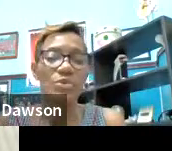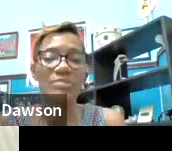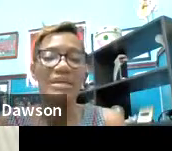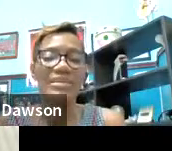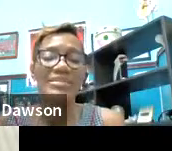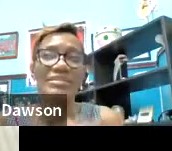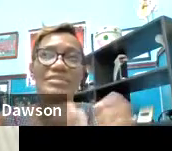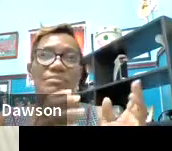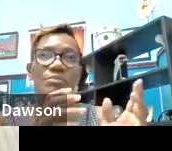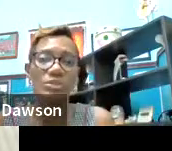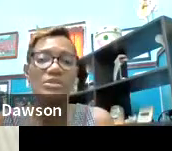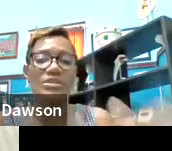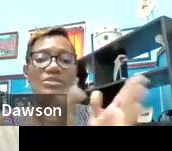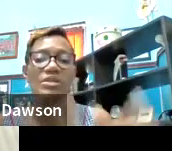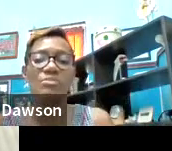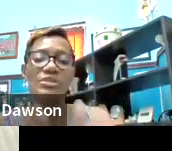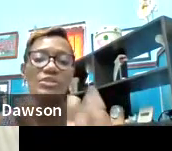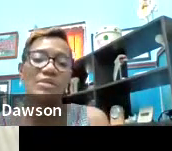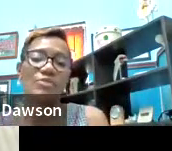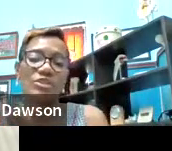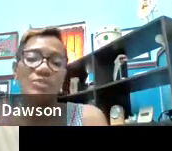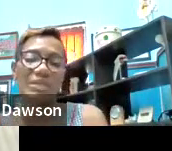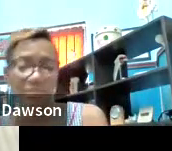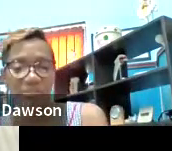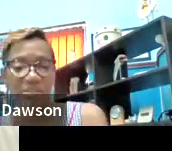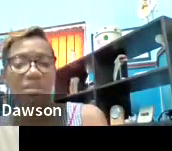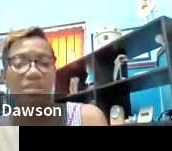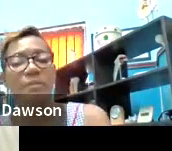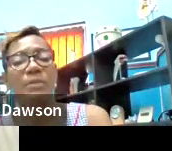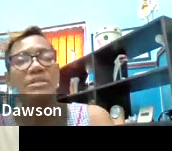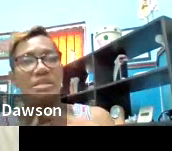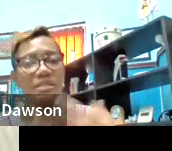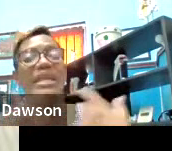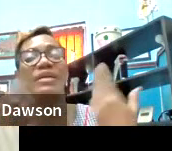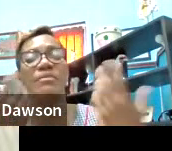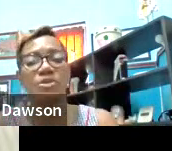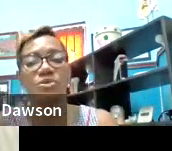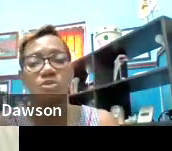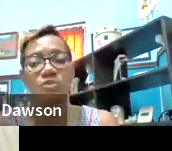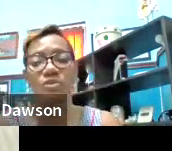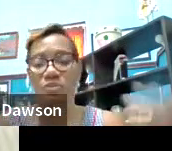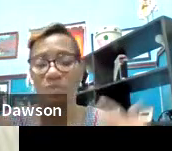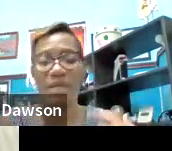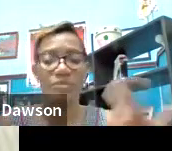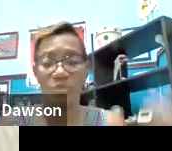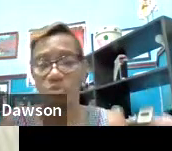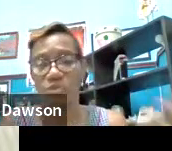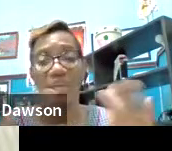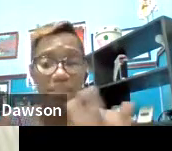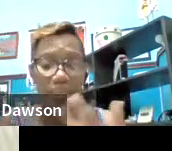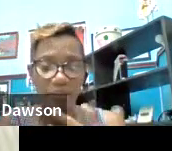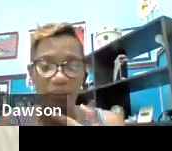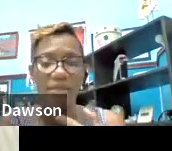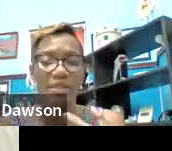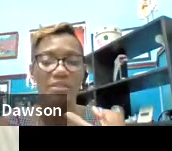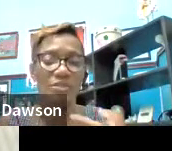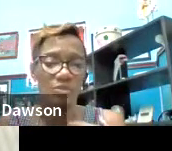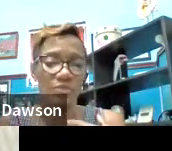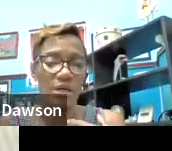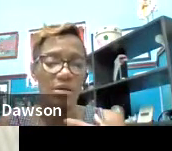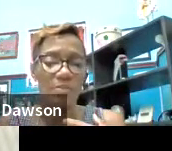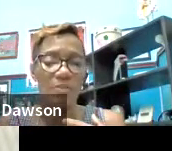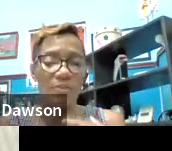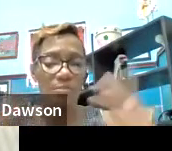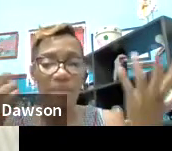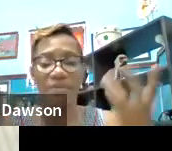use. What do I mean by that? Botox is not prescribed for spasticity, but it can be useful, and it's used for headache. It's